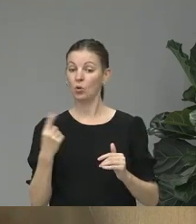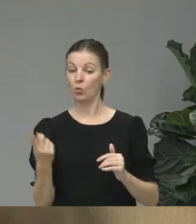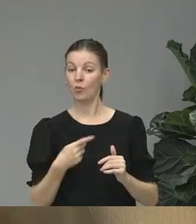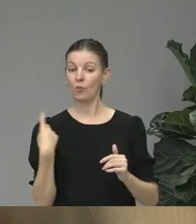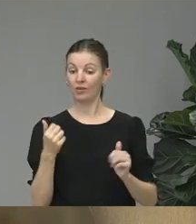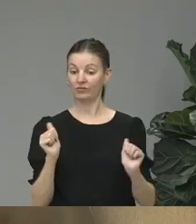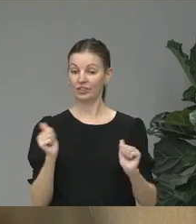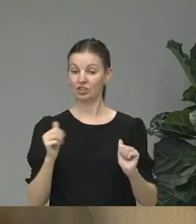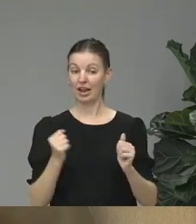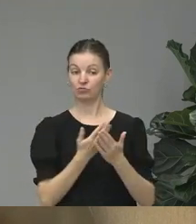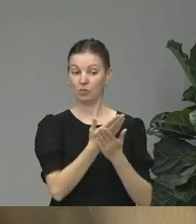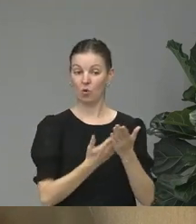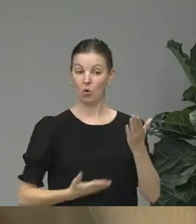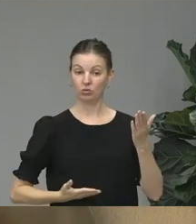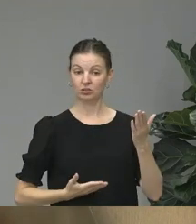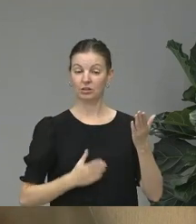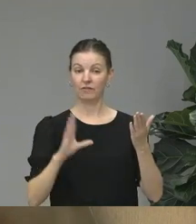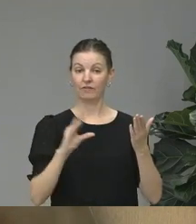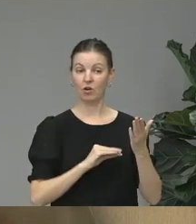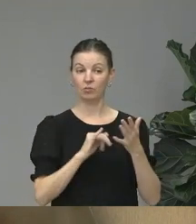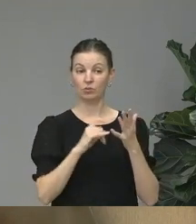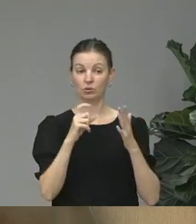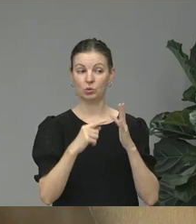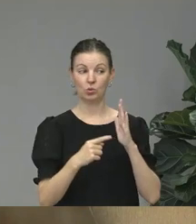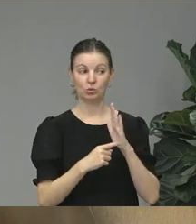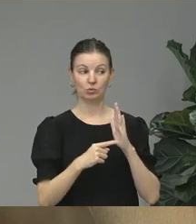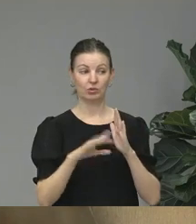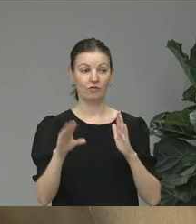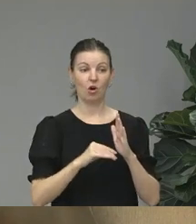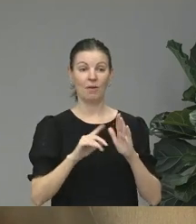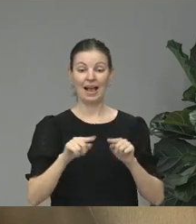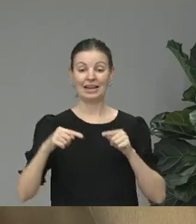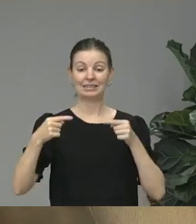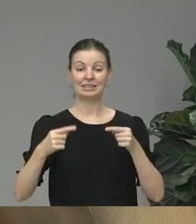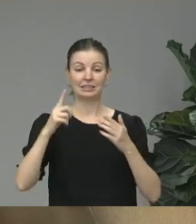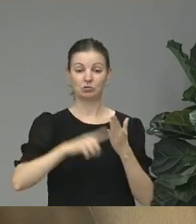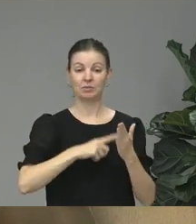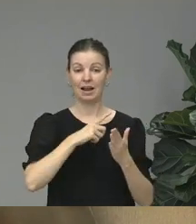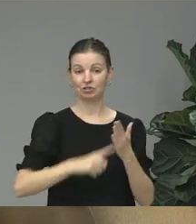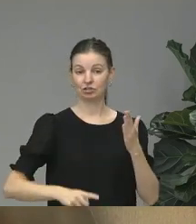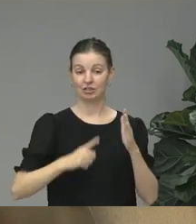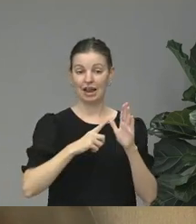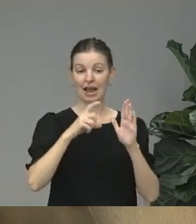a report done by Scott in relation to our Anti-Discrimination Act, which